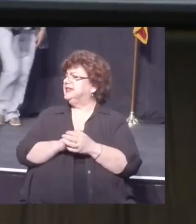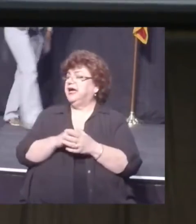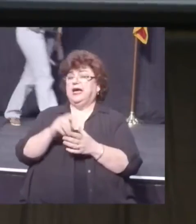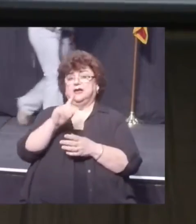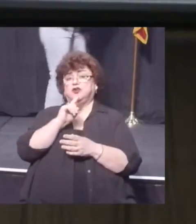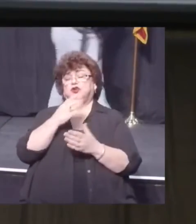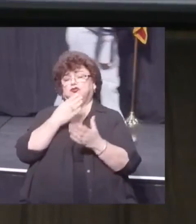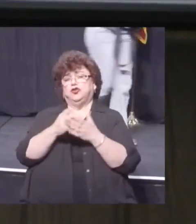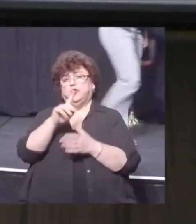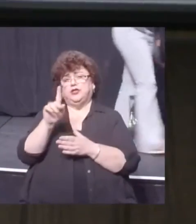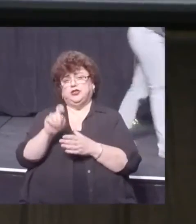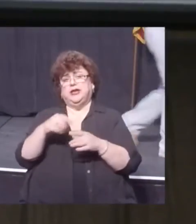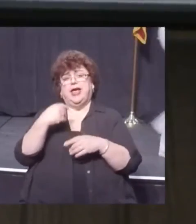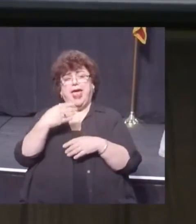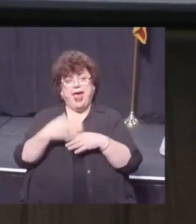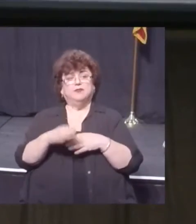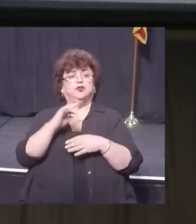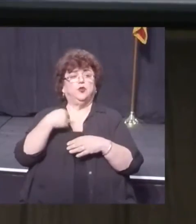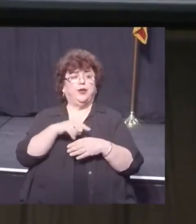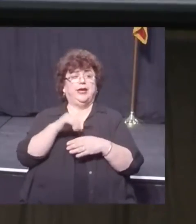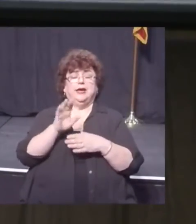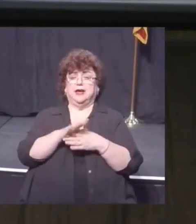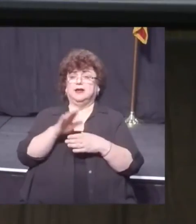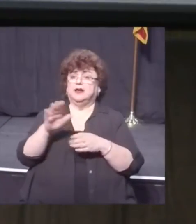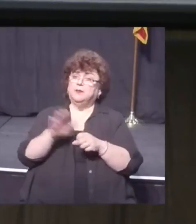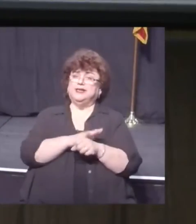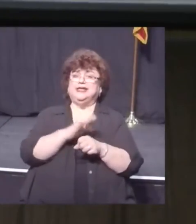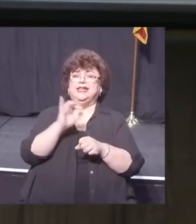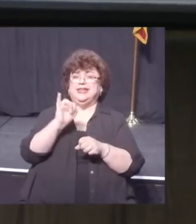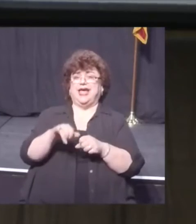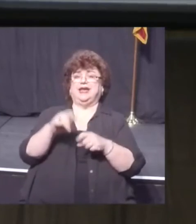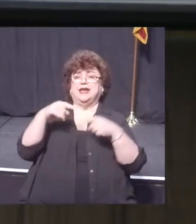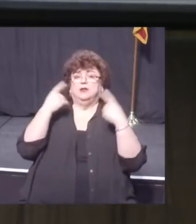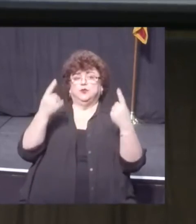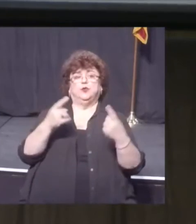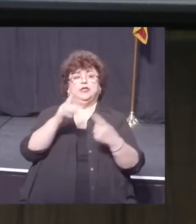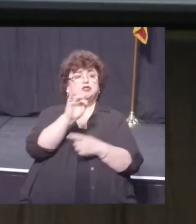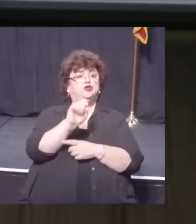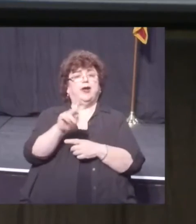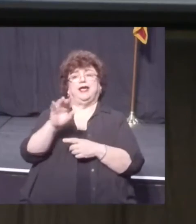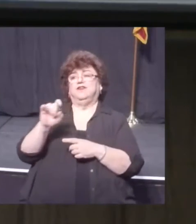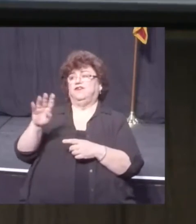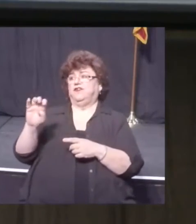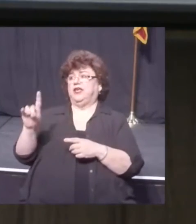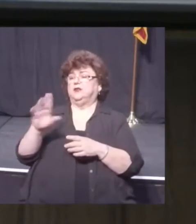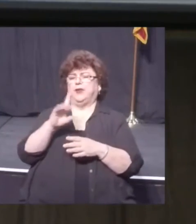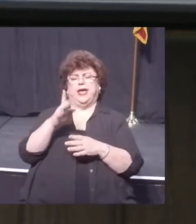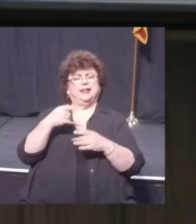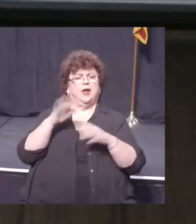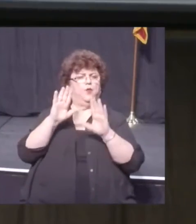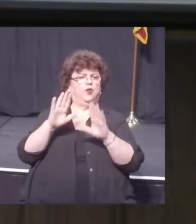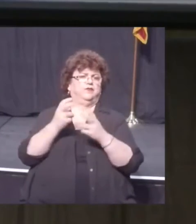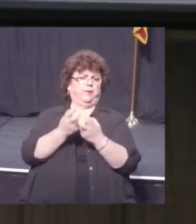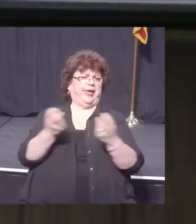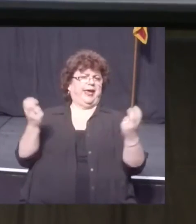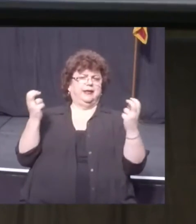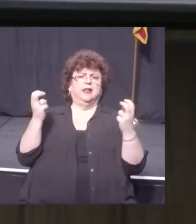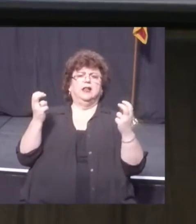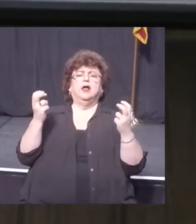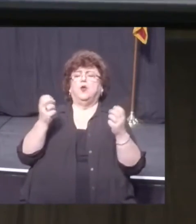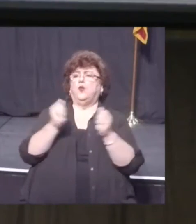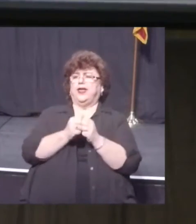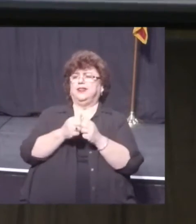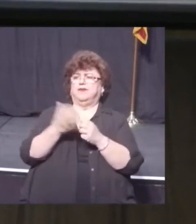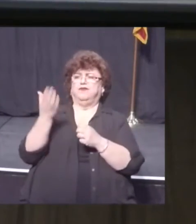actually, after we completed that announcement of the track and field event, and we had that extraordinary panel with